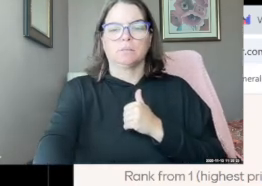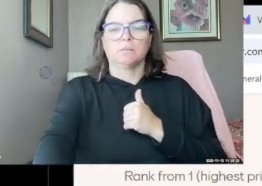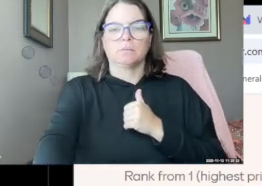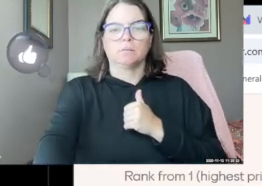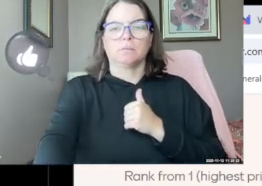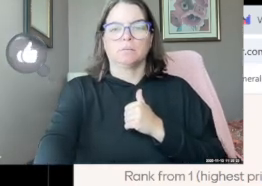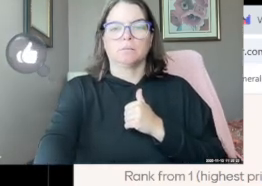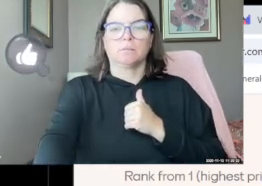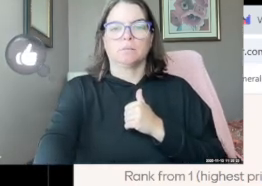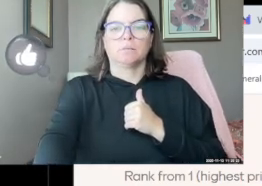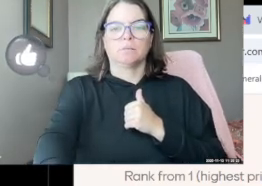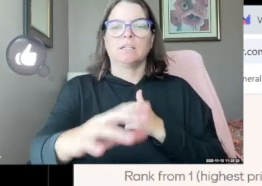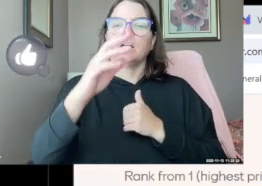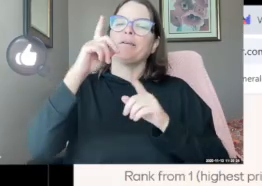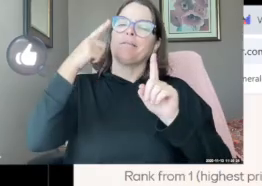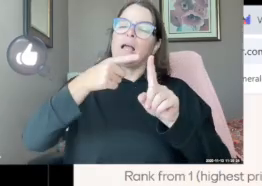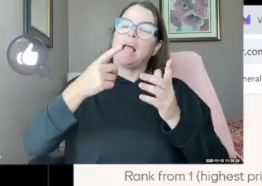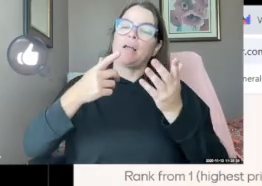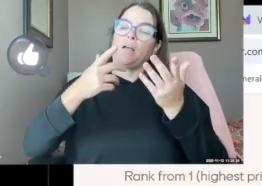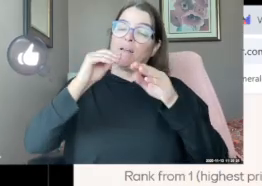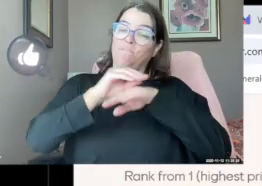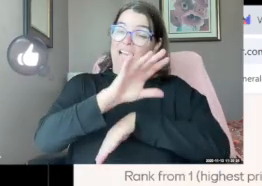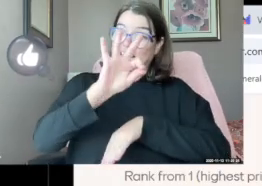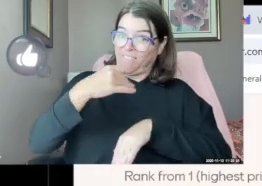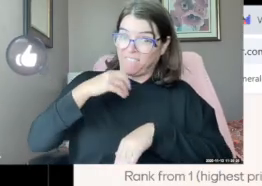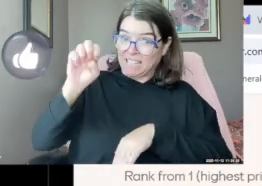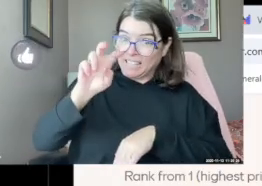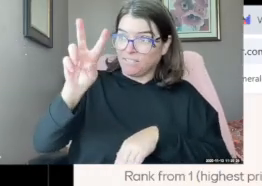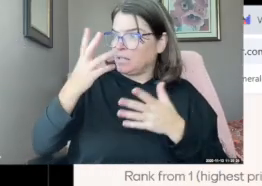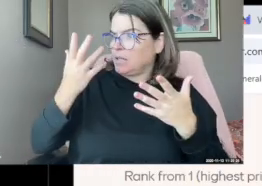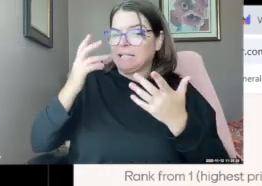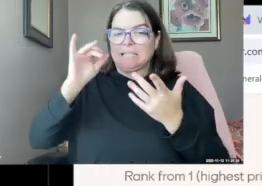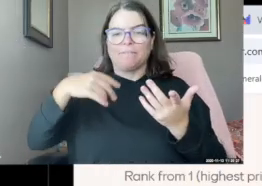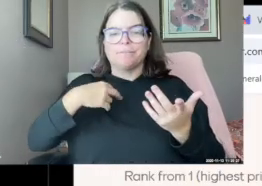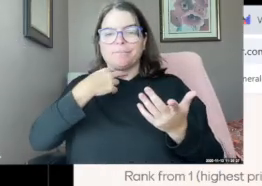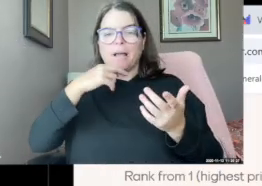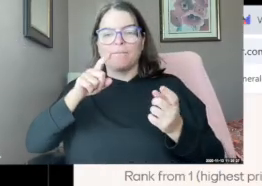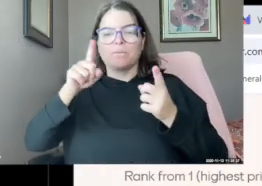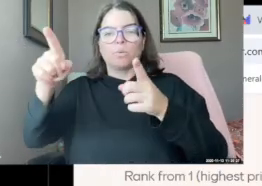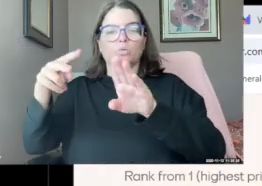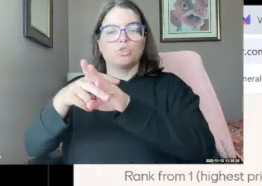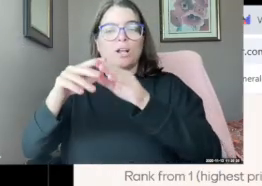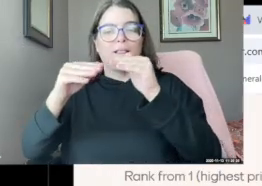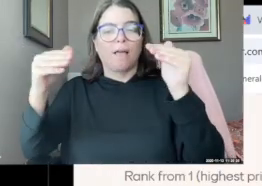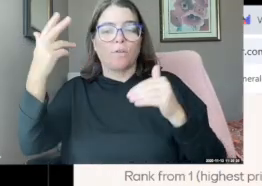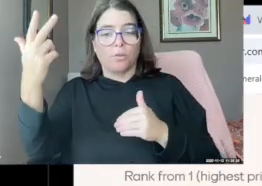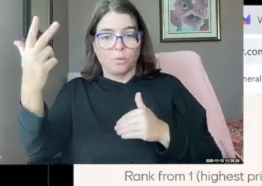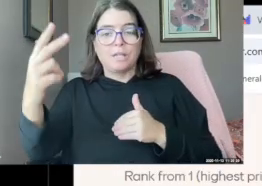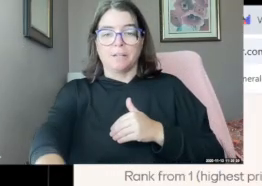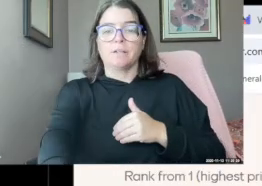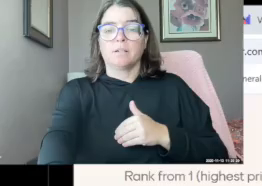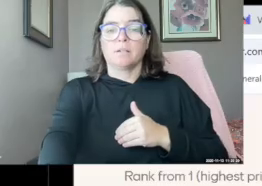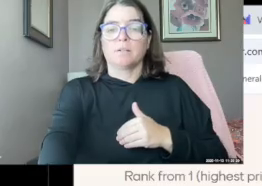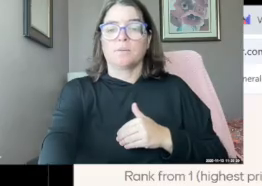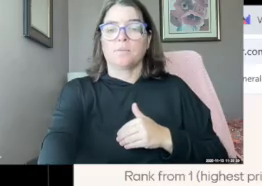and how it can really affect the efficiency of having an EV, especially having to go